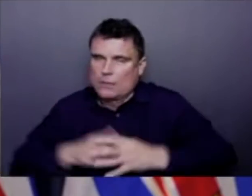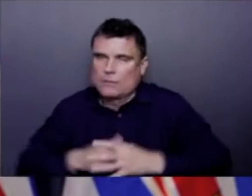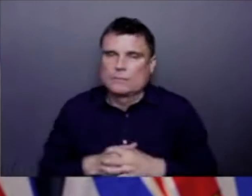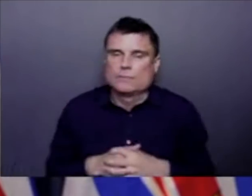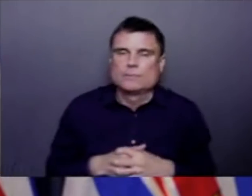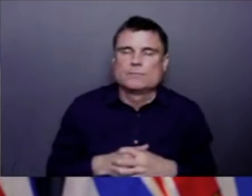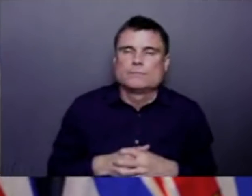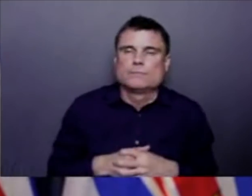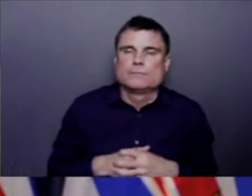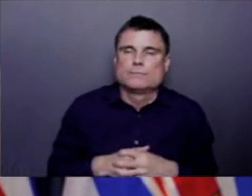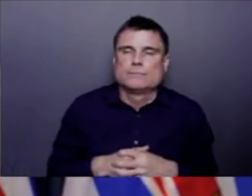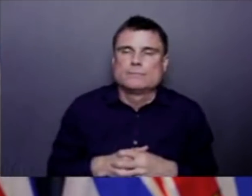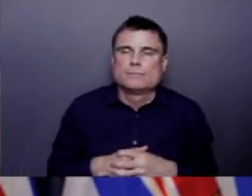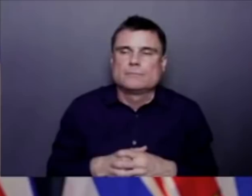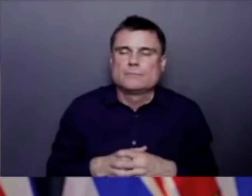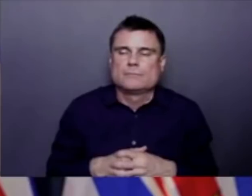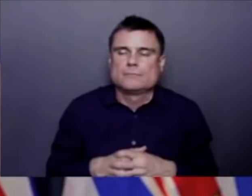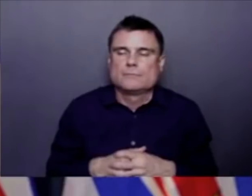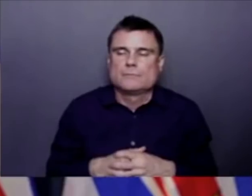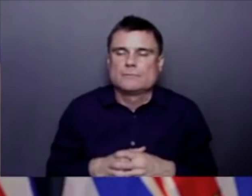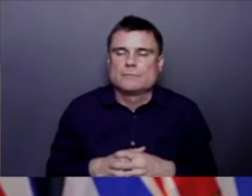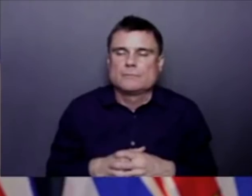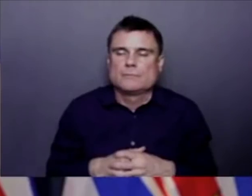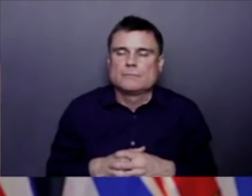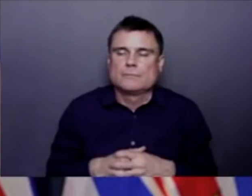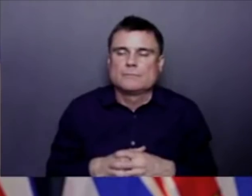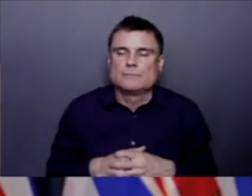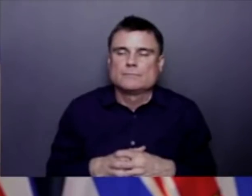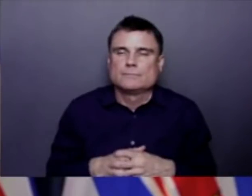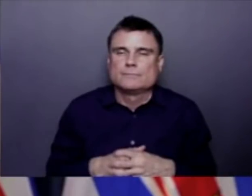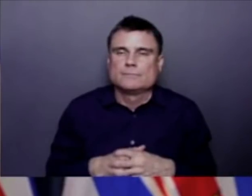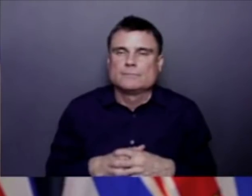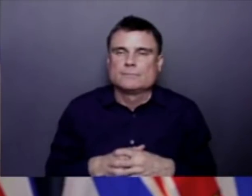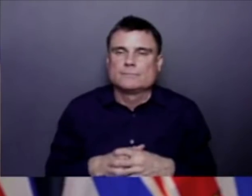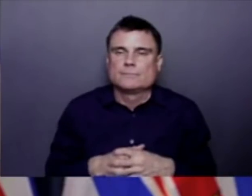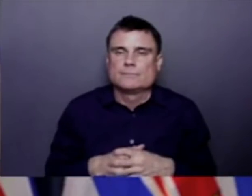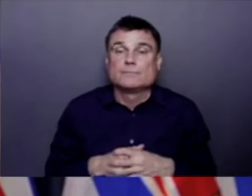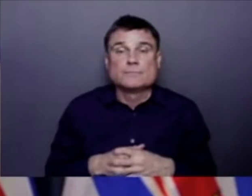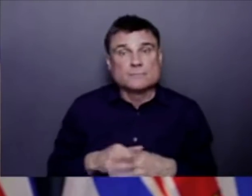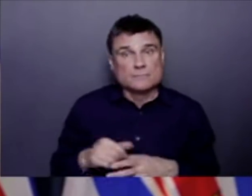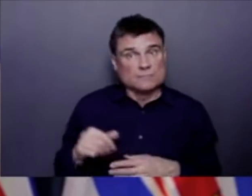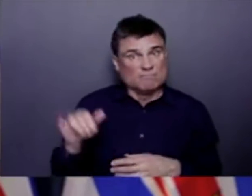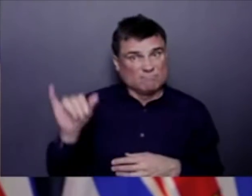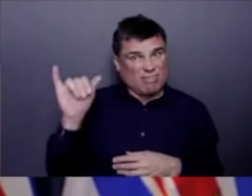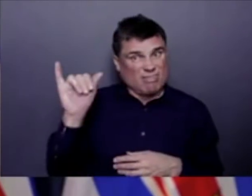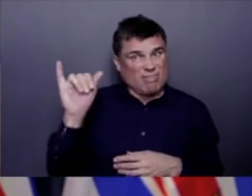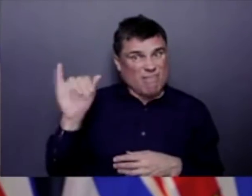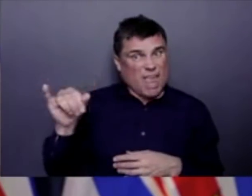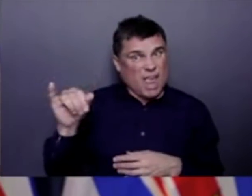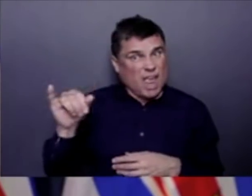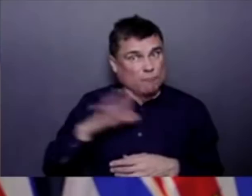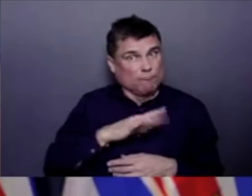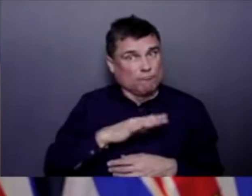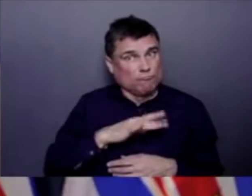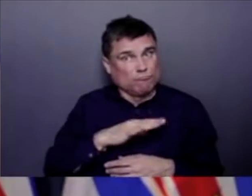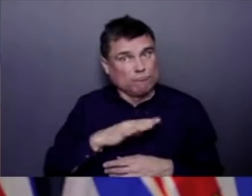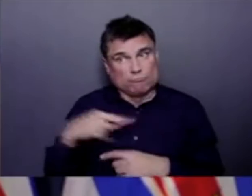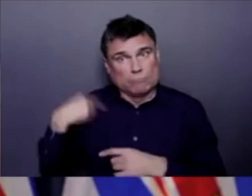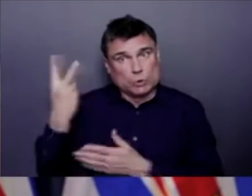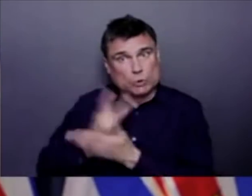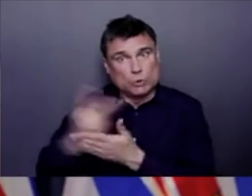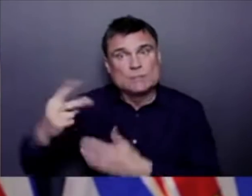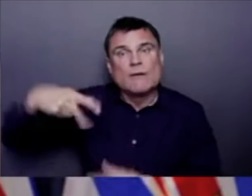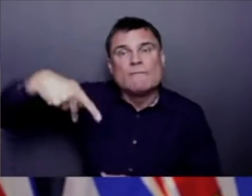in fact provided to people, which is good. Over this 2-week period, the one starting the week starting the 21st, the week